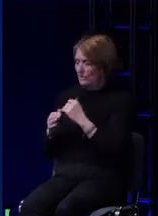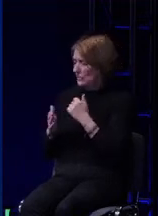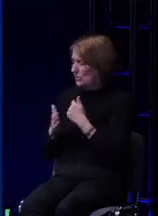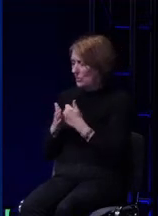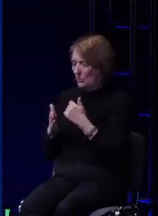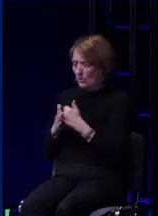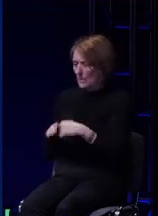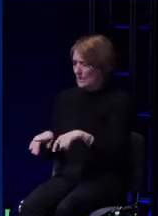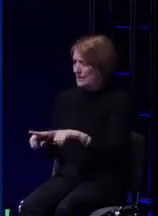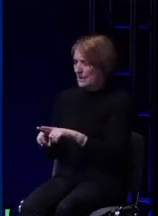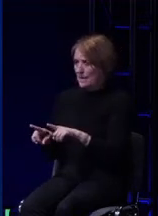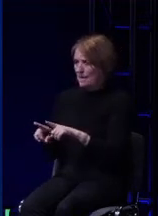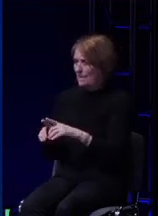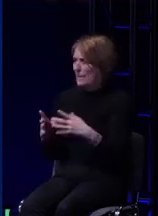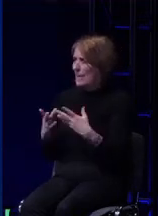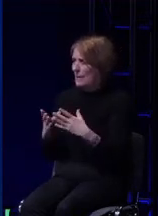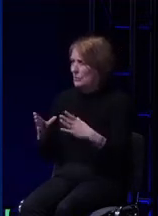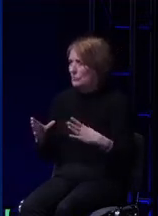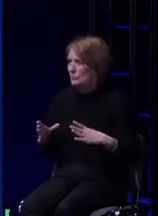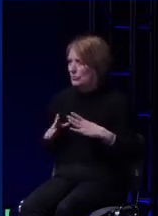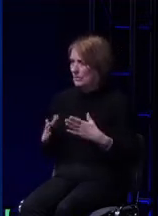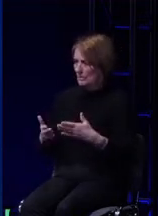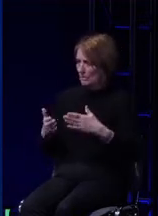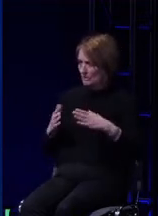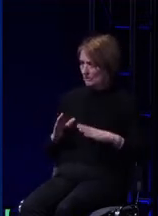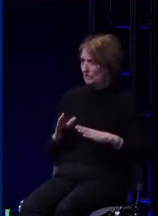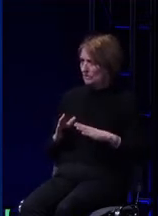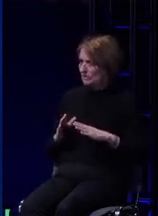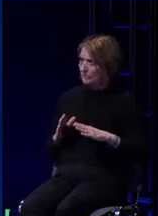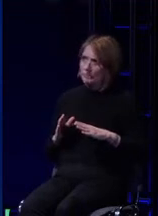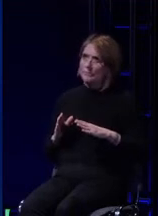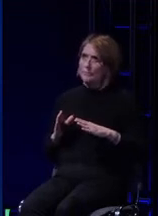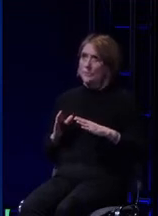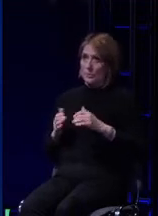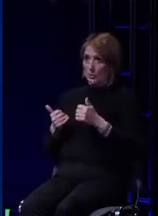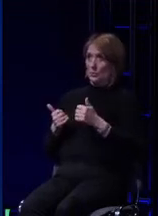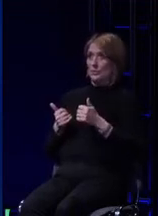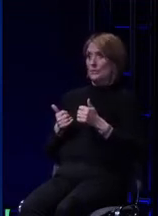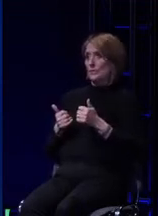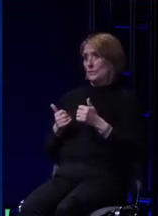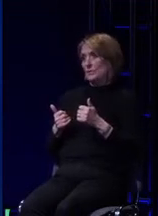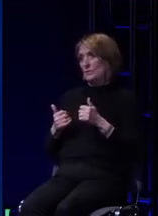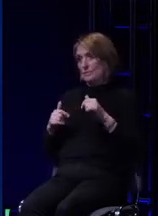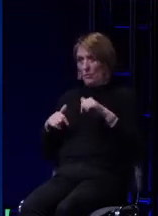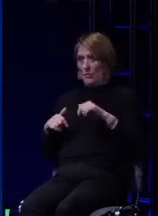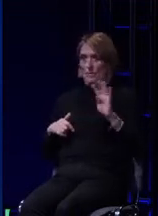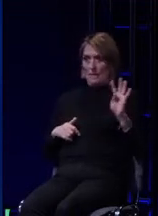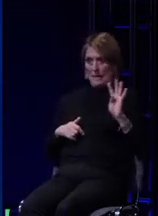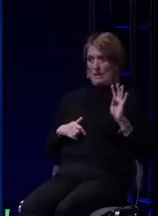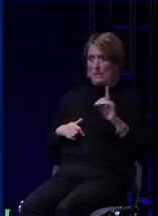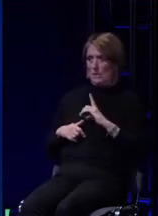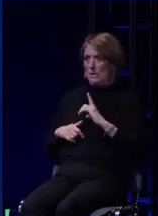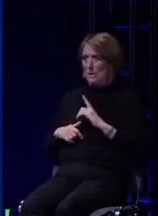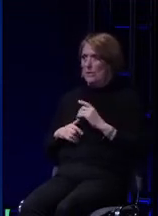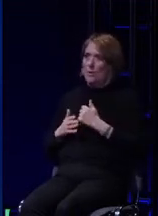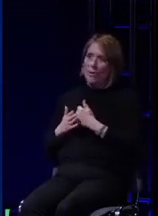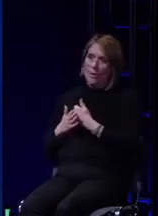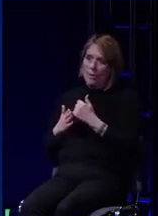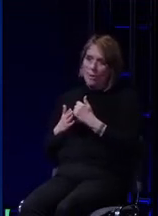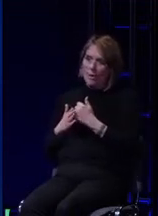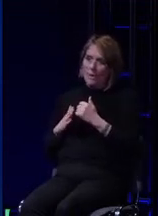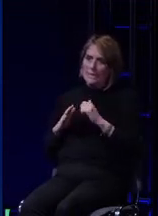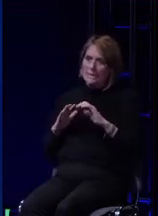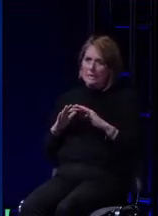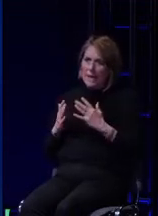prep, and it's always been which is quite good for this panel, actually. It's always been about world